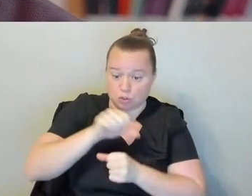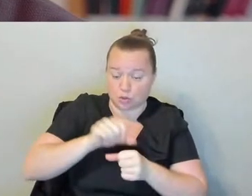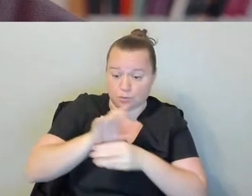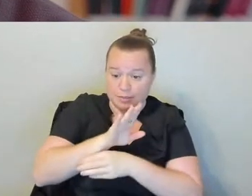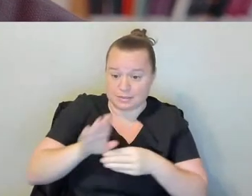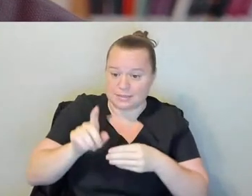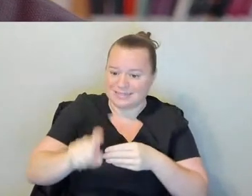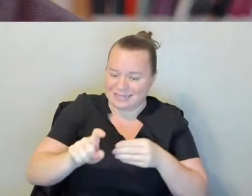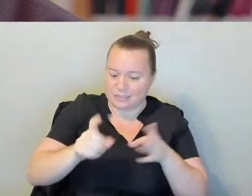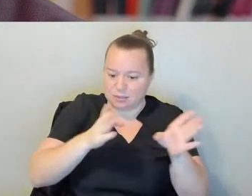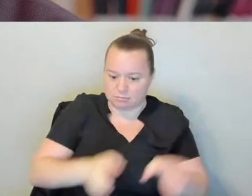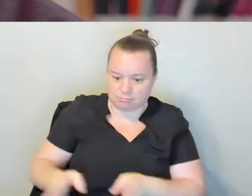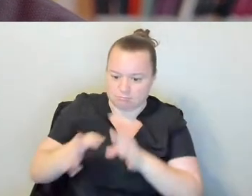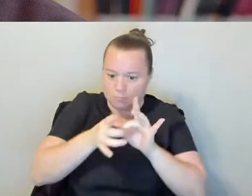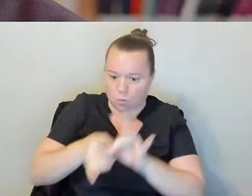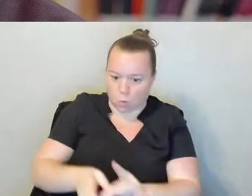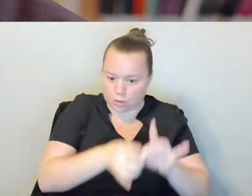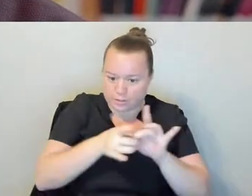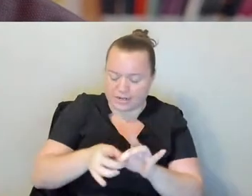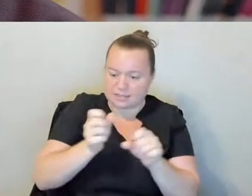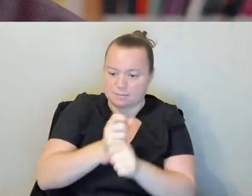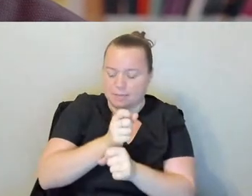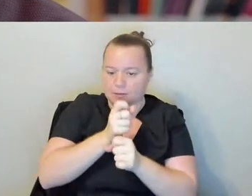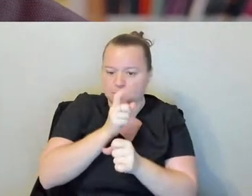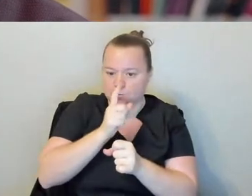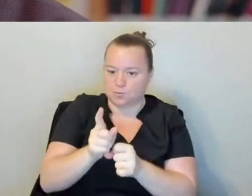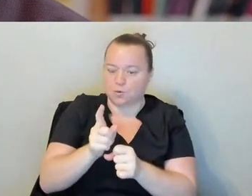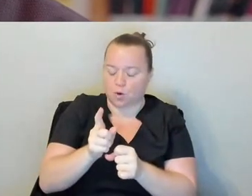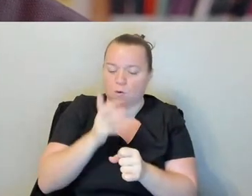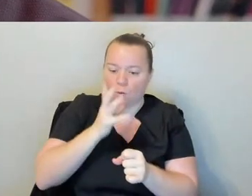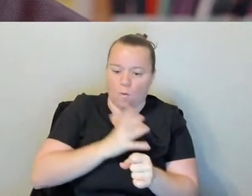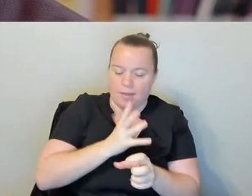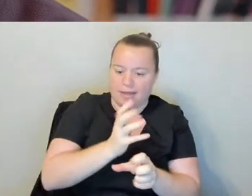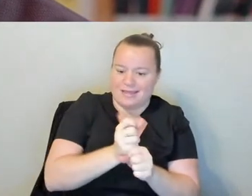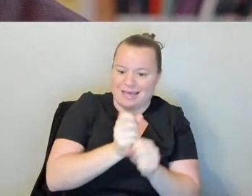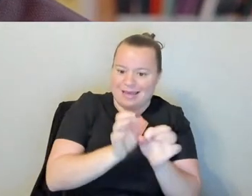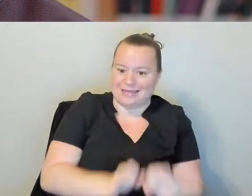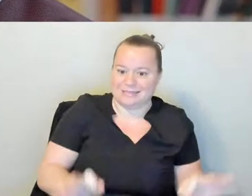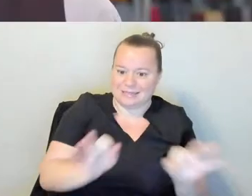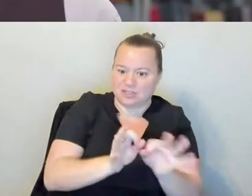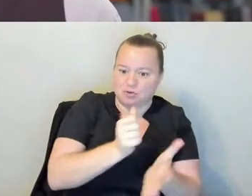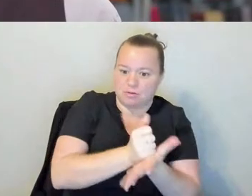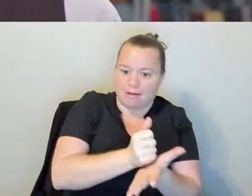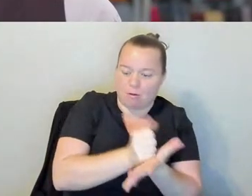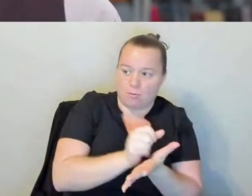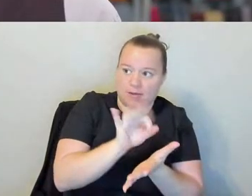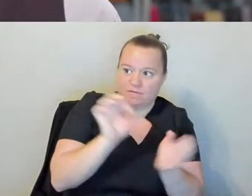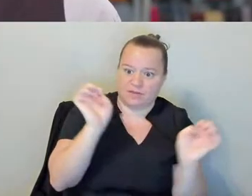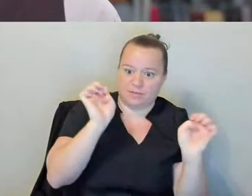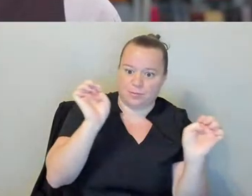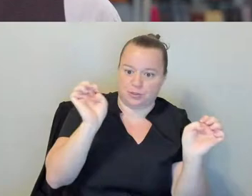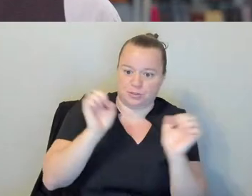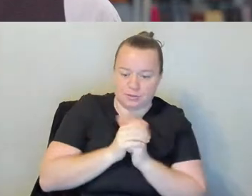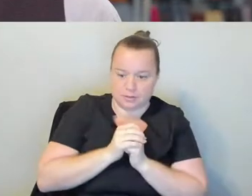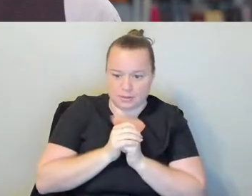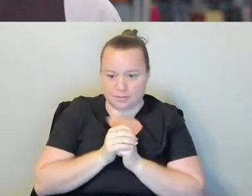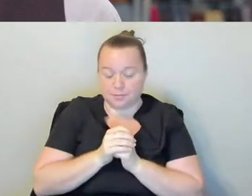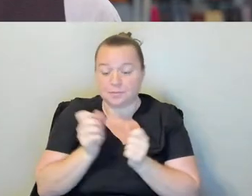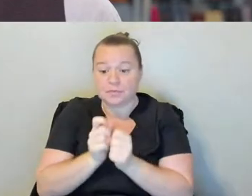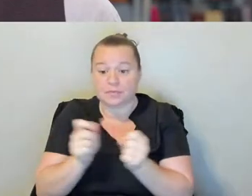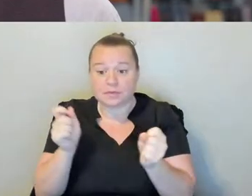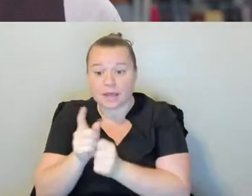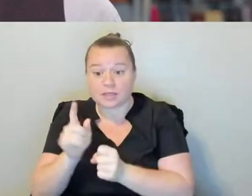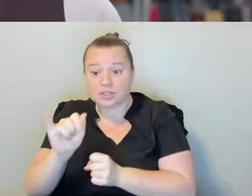coordinated so that victims get the essential assistance they need in time. Next year's index will reveal